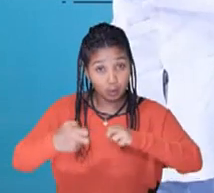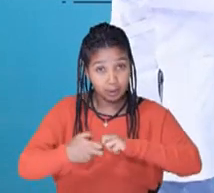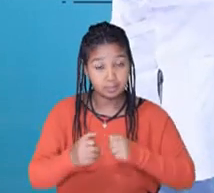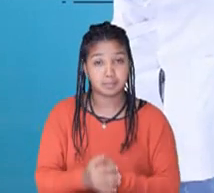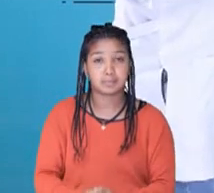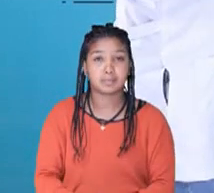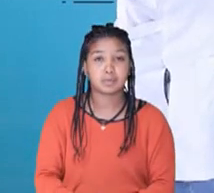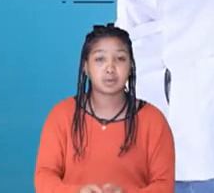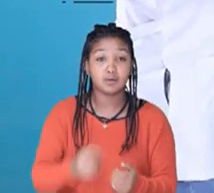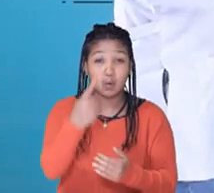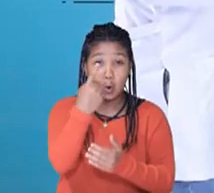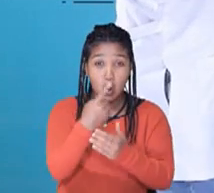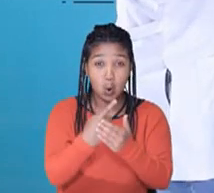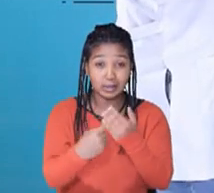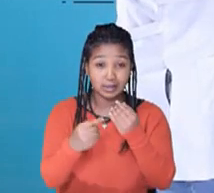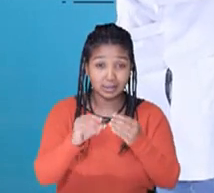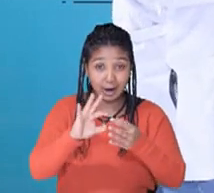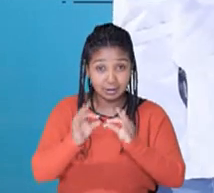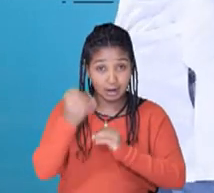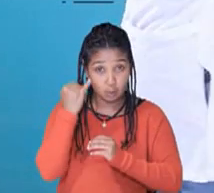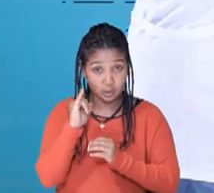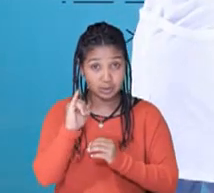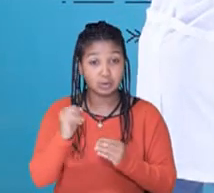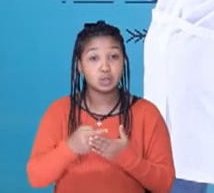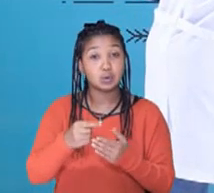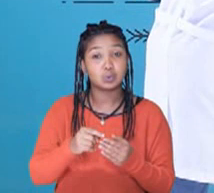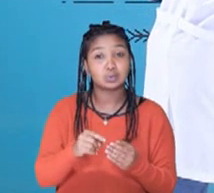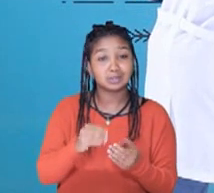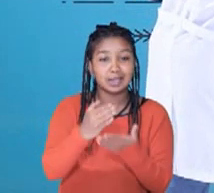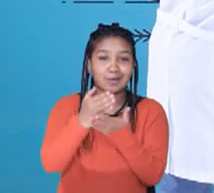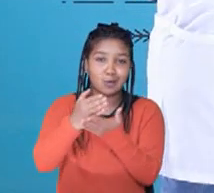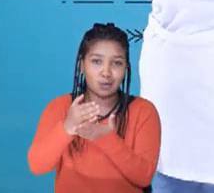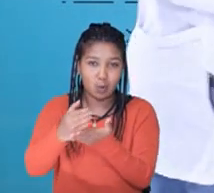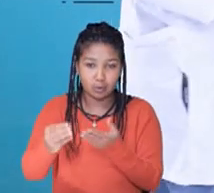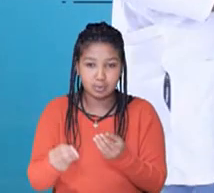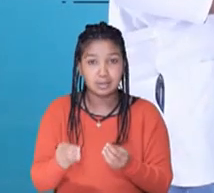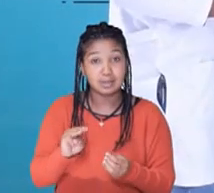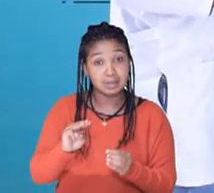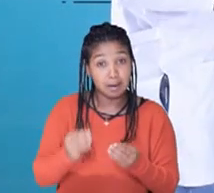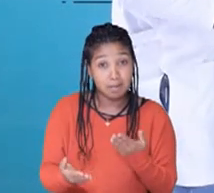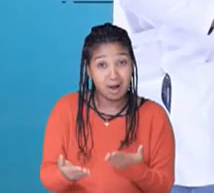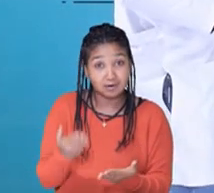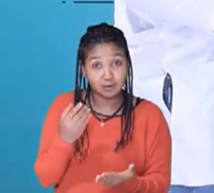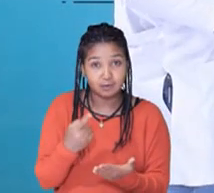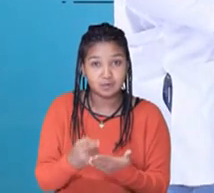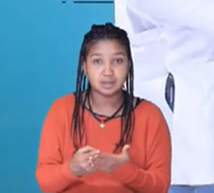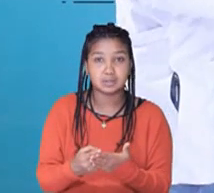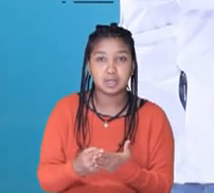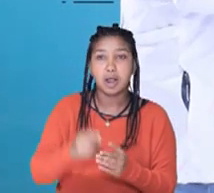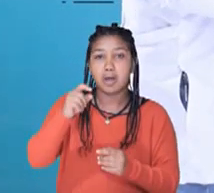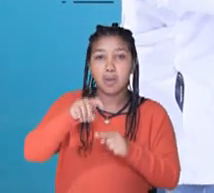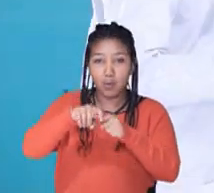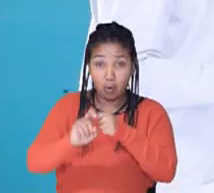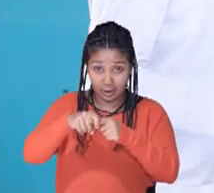problems, for only translational concept, you just ignore the mass of this pulley